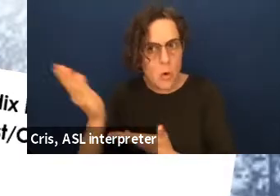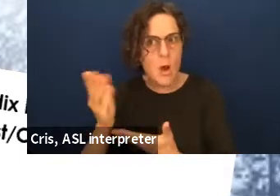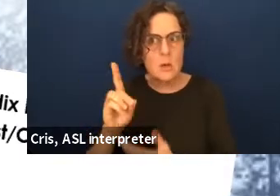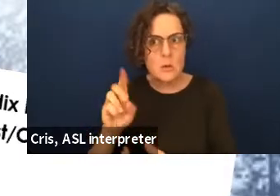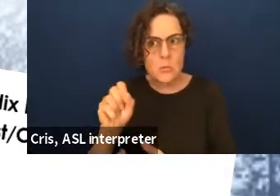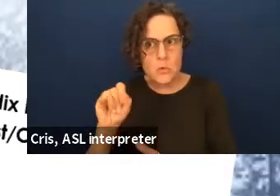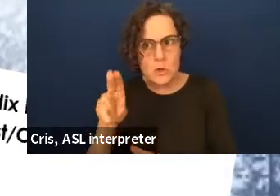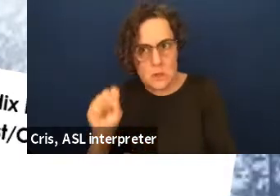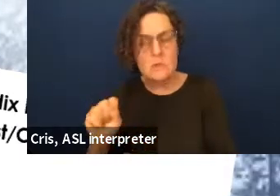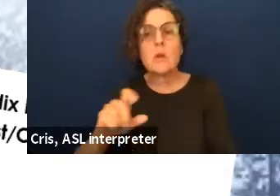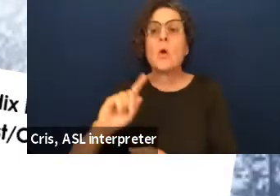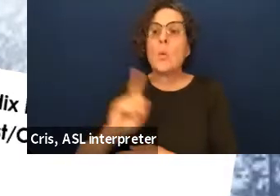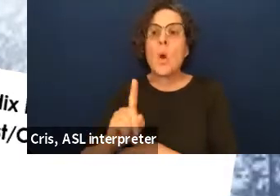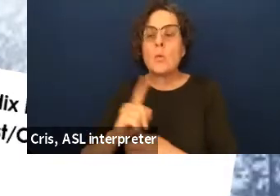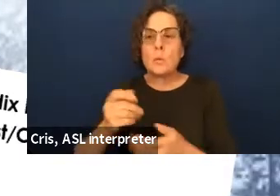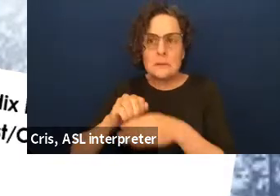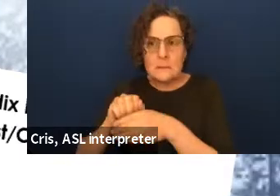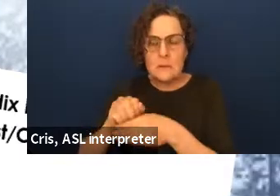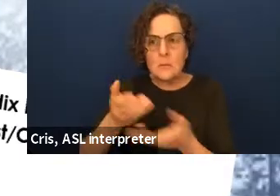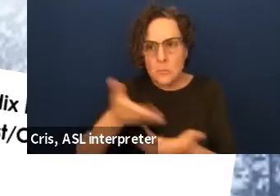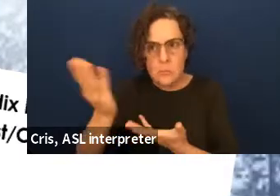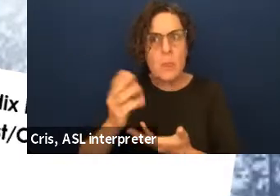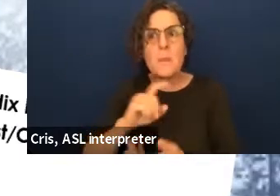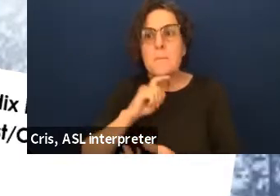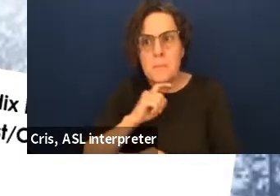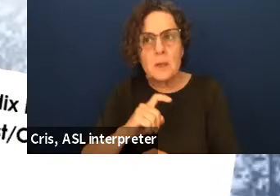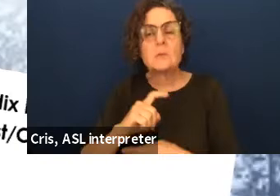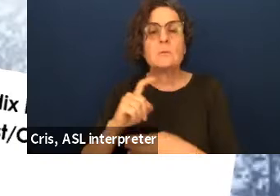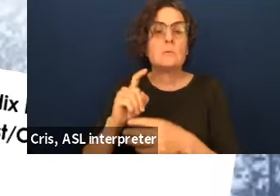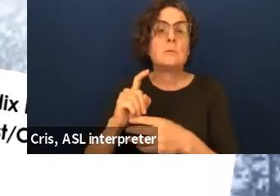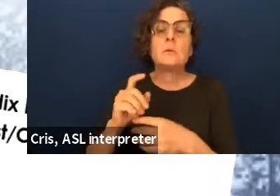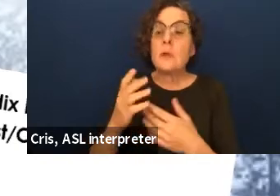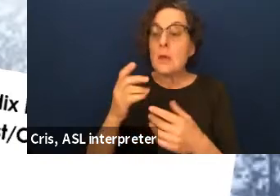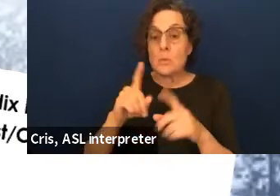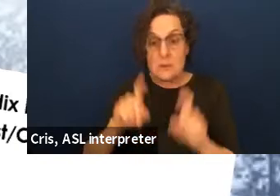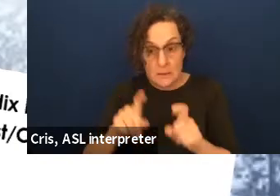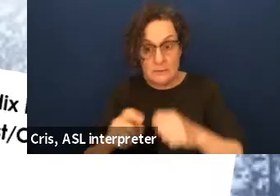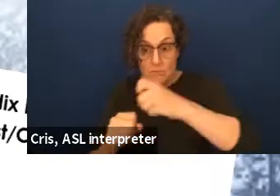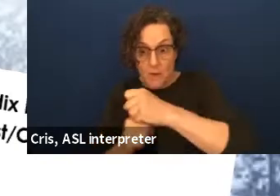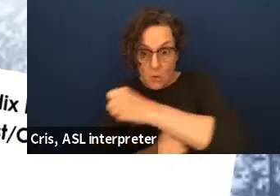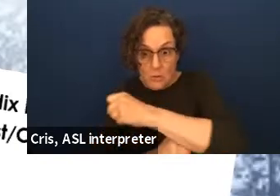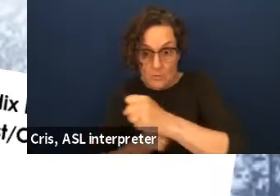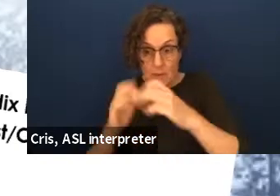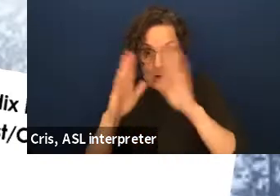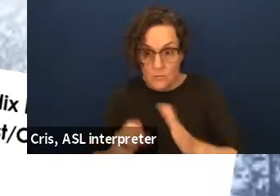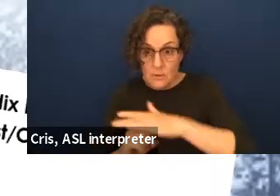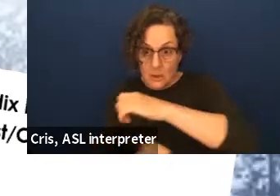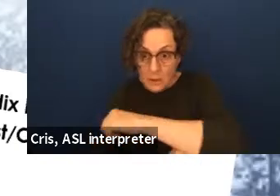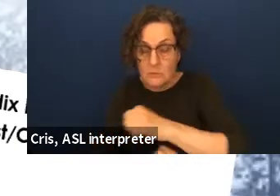the, what our foundation testing has resulted in, the soil